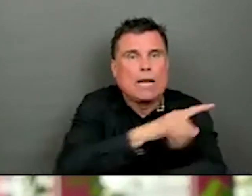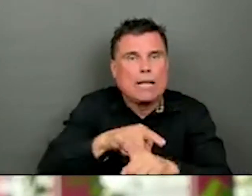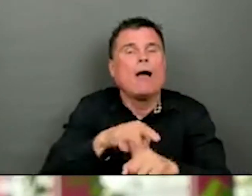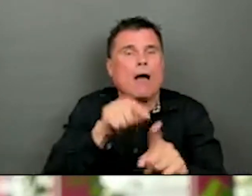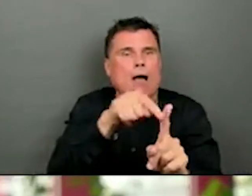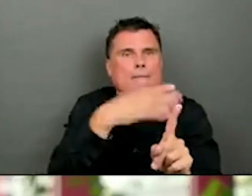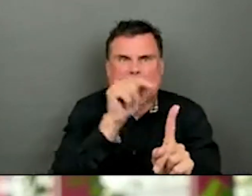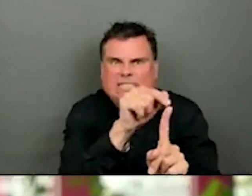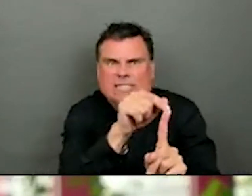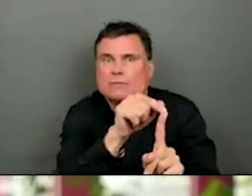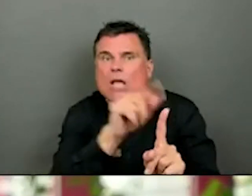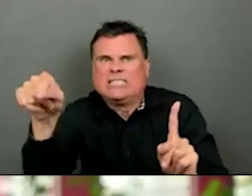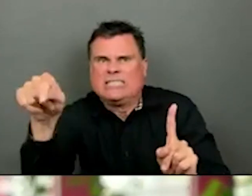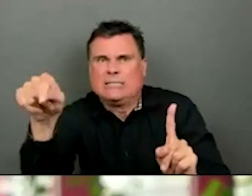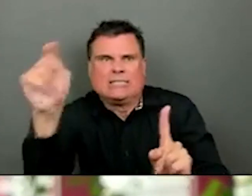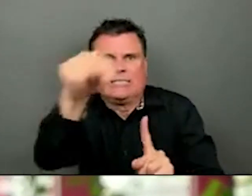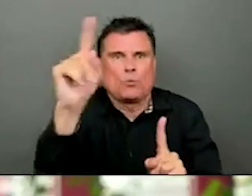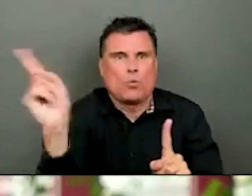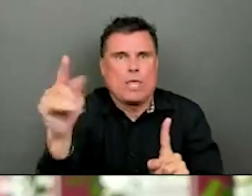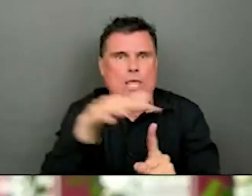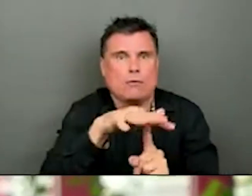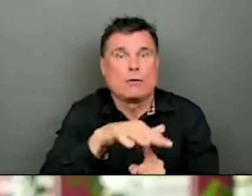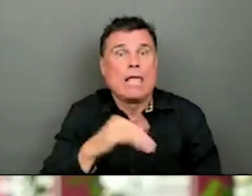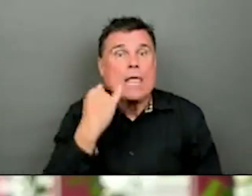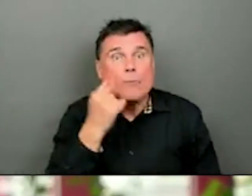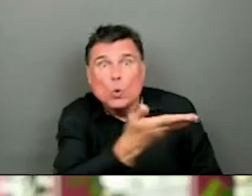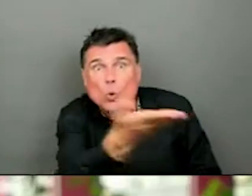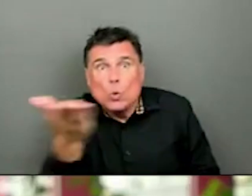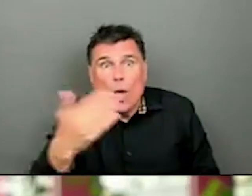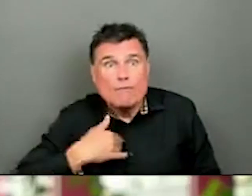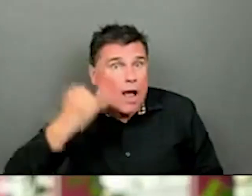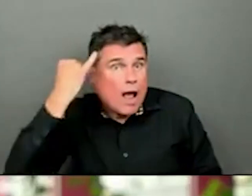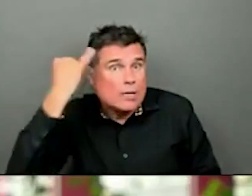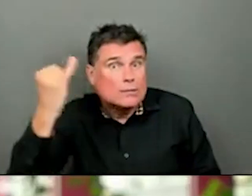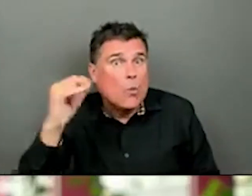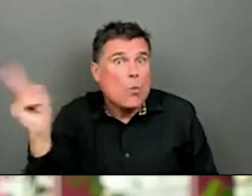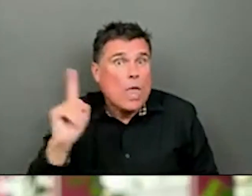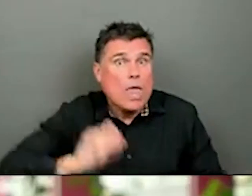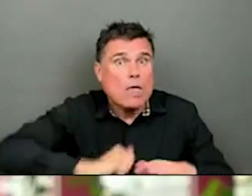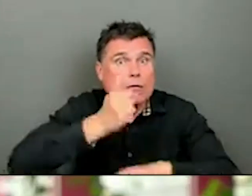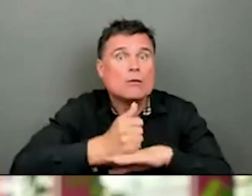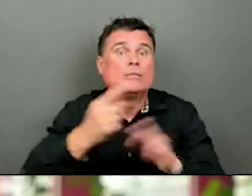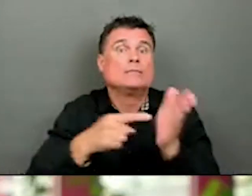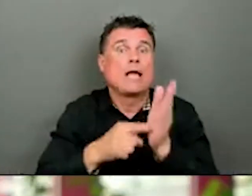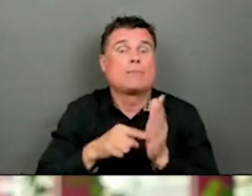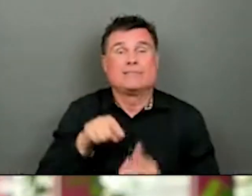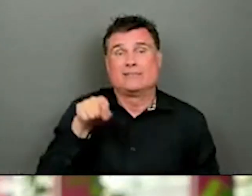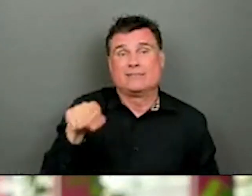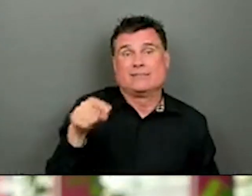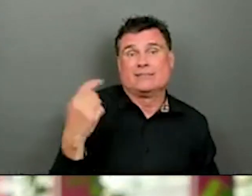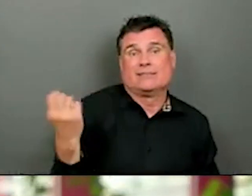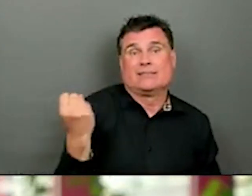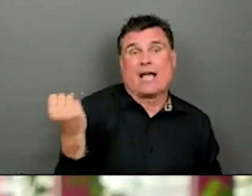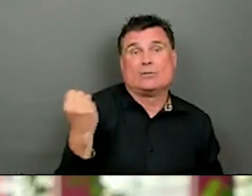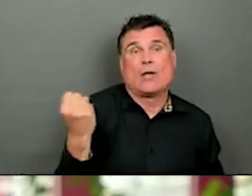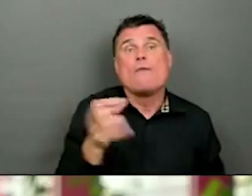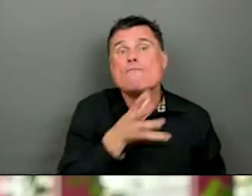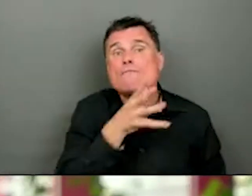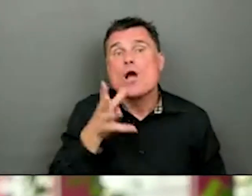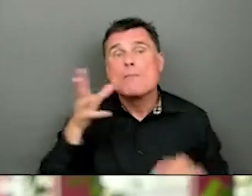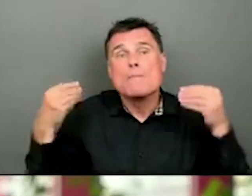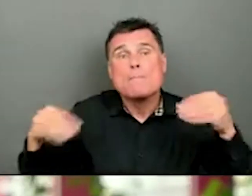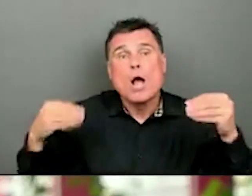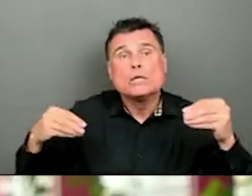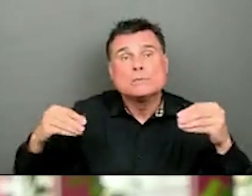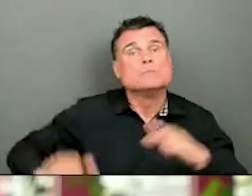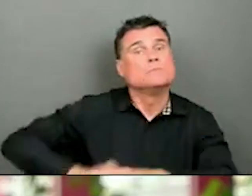you have an idea, I know going to the Saturday farmers market was and having a pop-up clinic there, making it easy